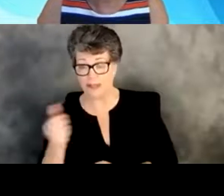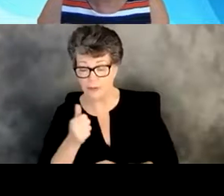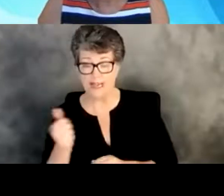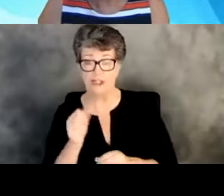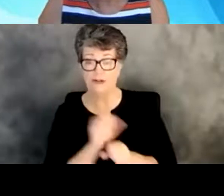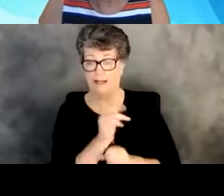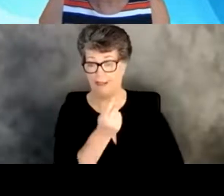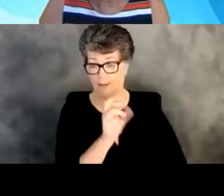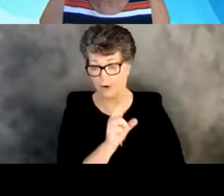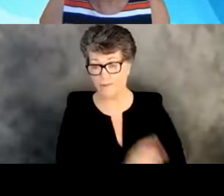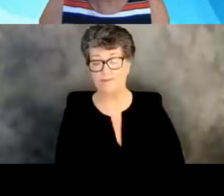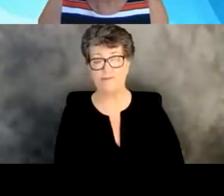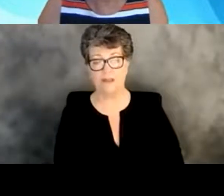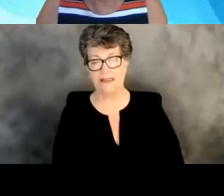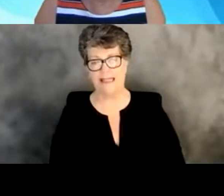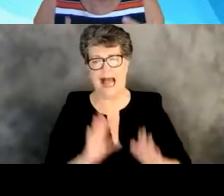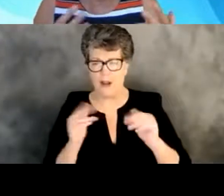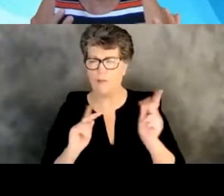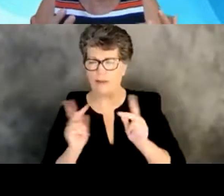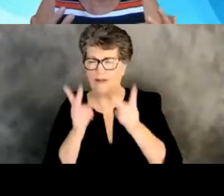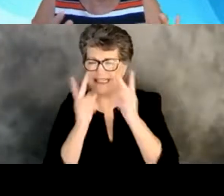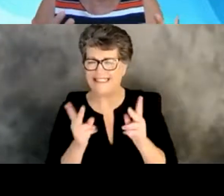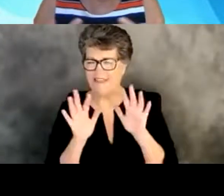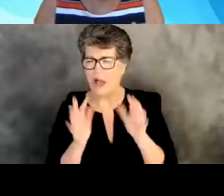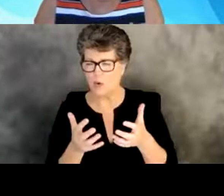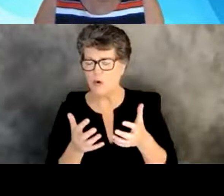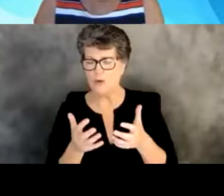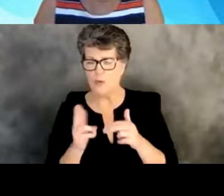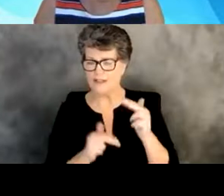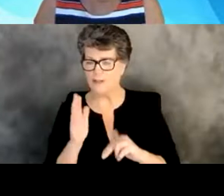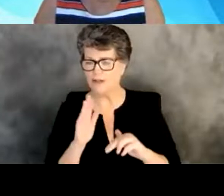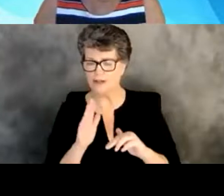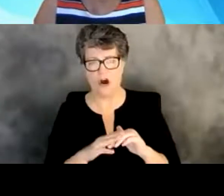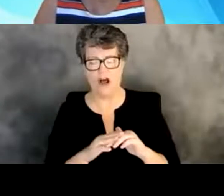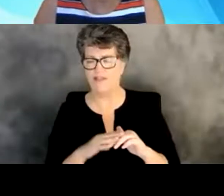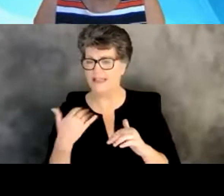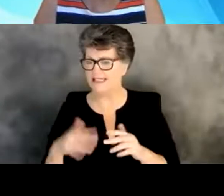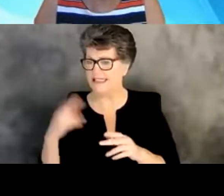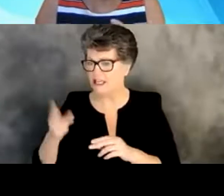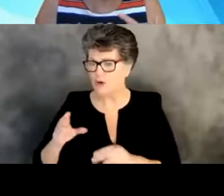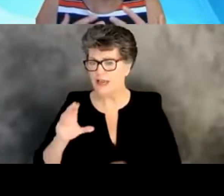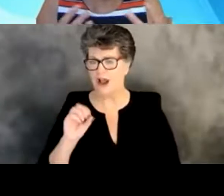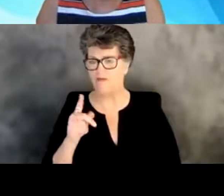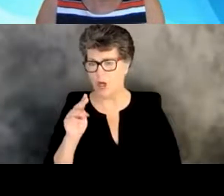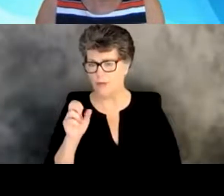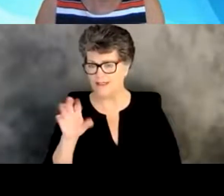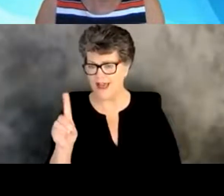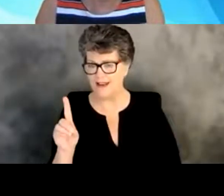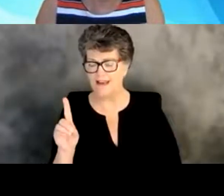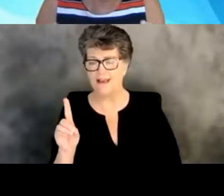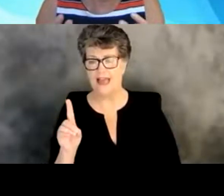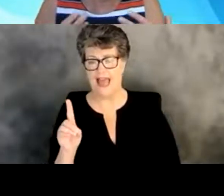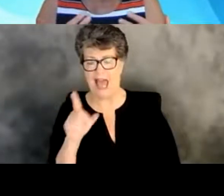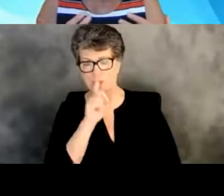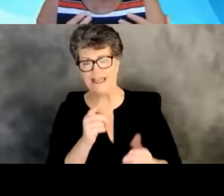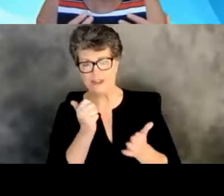labor. I hope people can see that group was built on the tremendous legacy of Olmsted and is really meant to power us to the future.